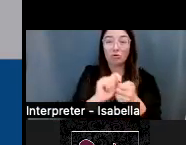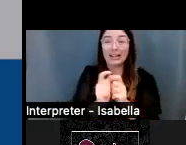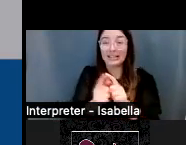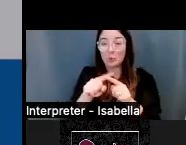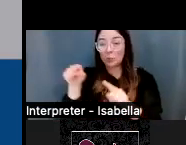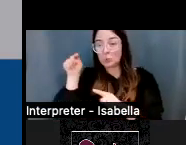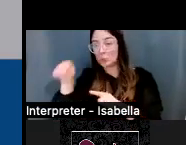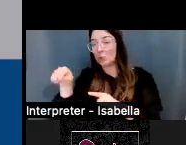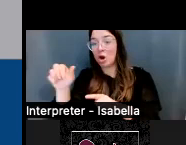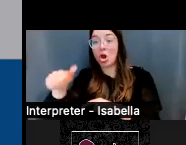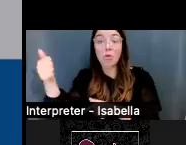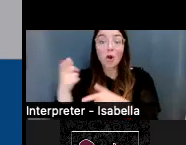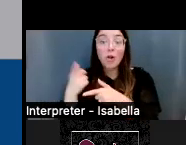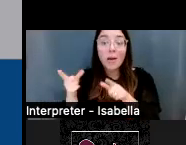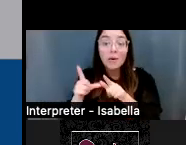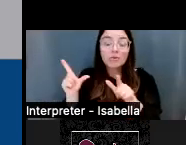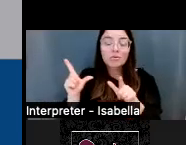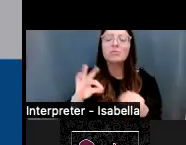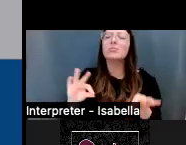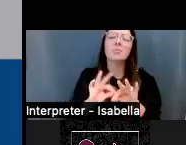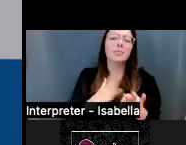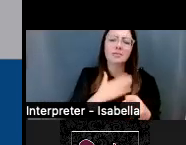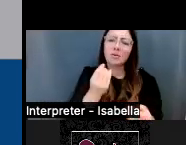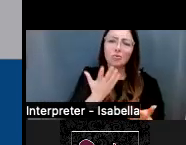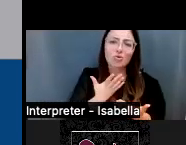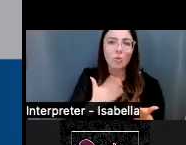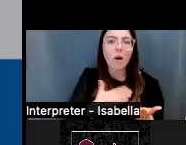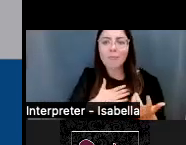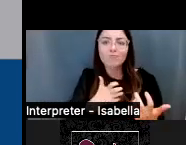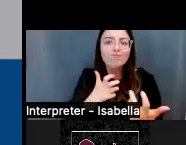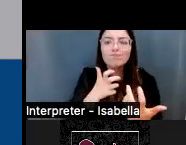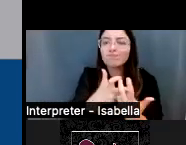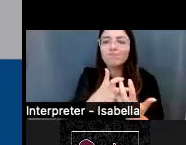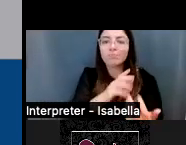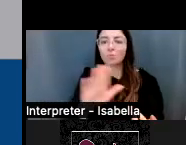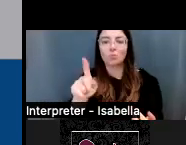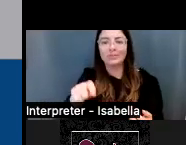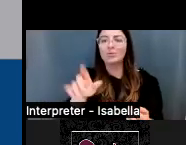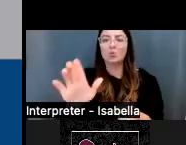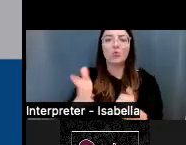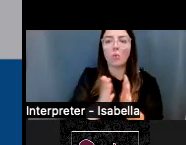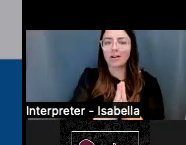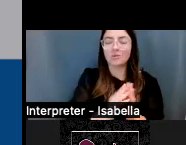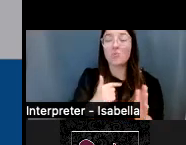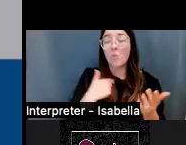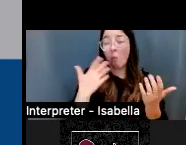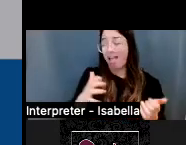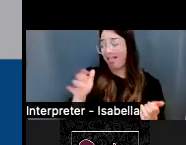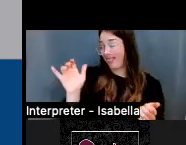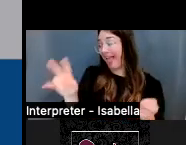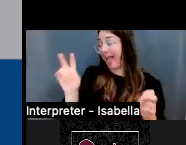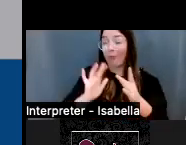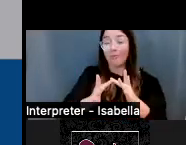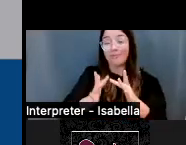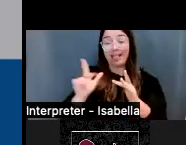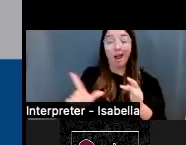language, please let us know, and we are happy to be responsive to those requests. We really want this library to be